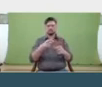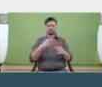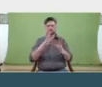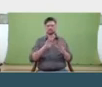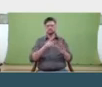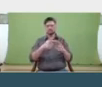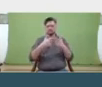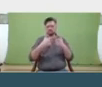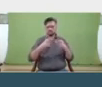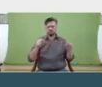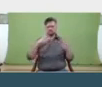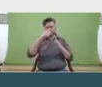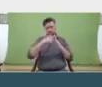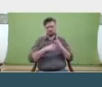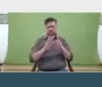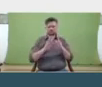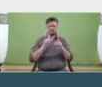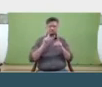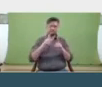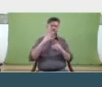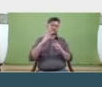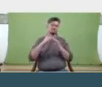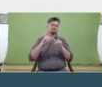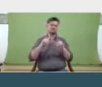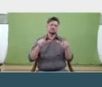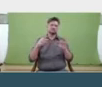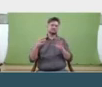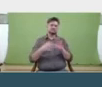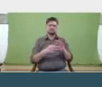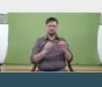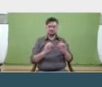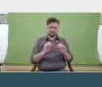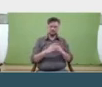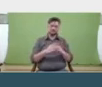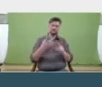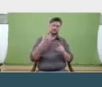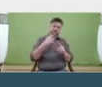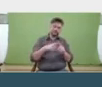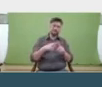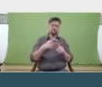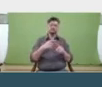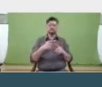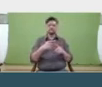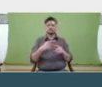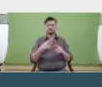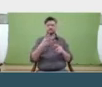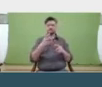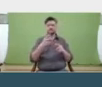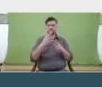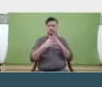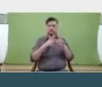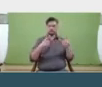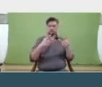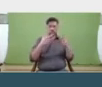not important for sign language also many issues that arise by studying sign language provide a newer dimension to